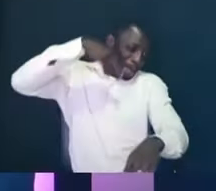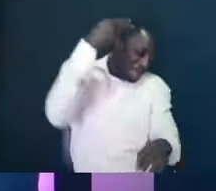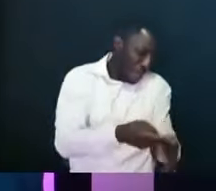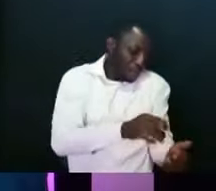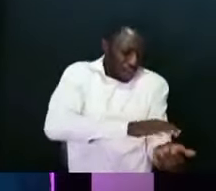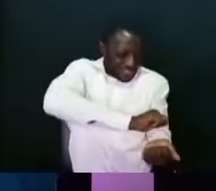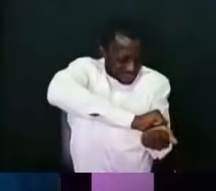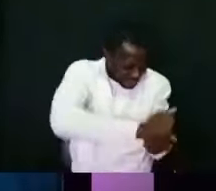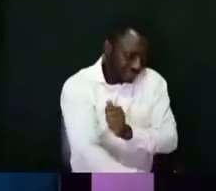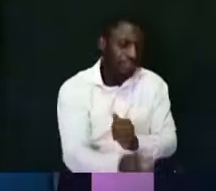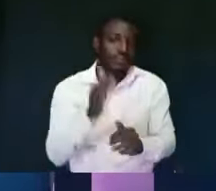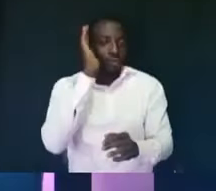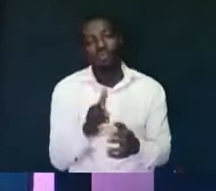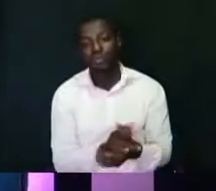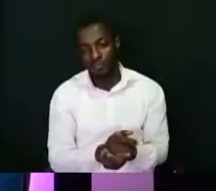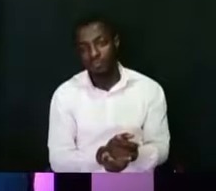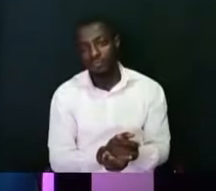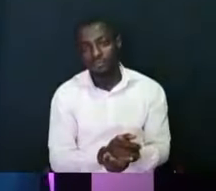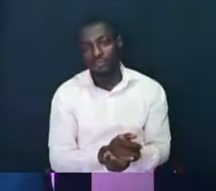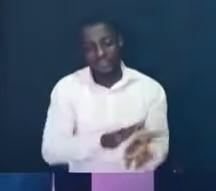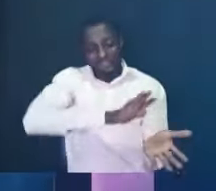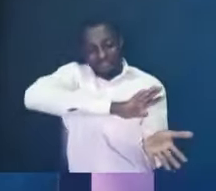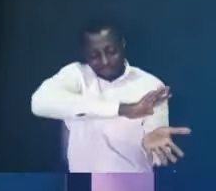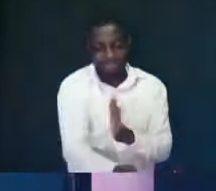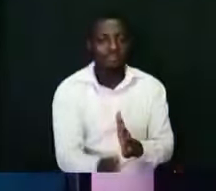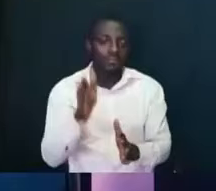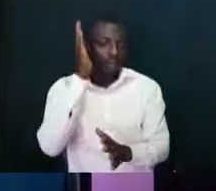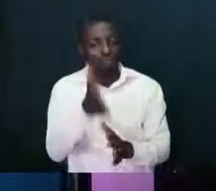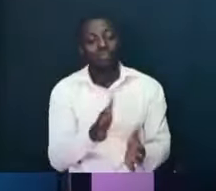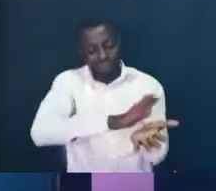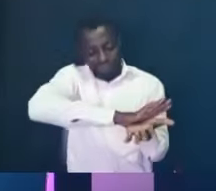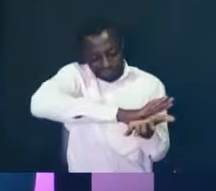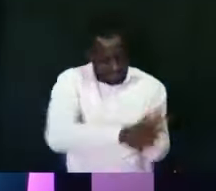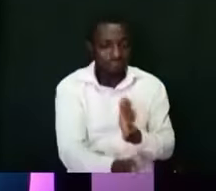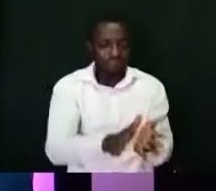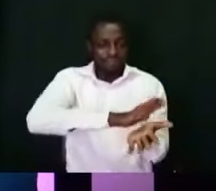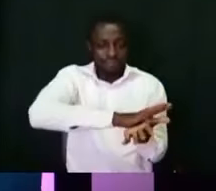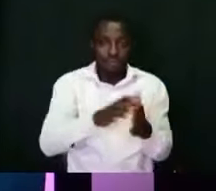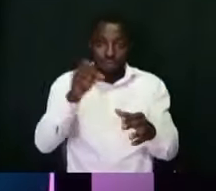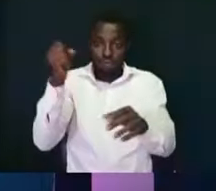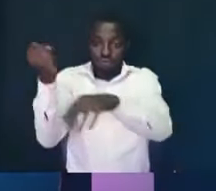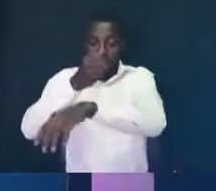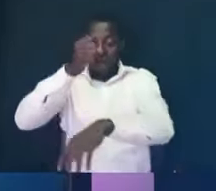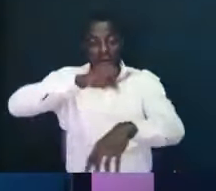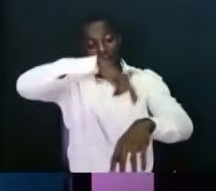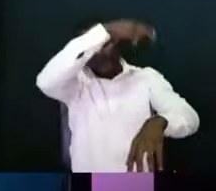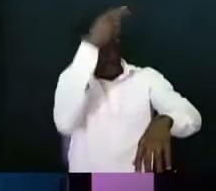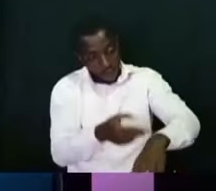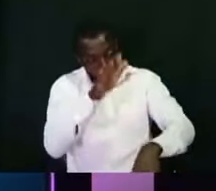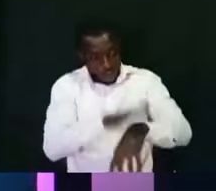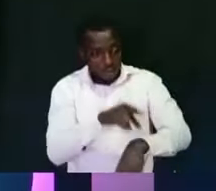no. I like the tree. I like the ebepeche than crush. Obiara obehwe ebuo ne so